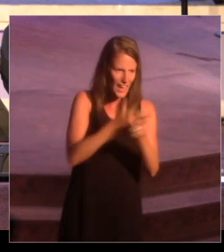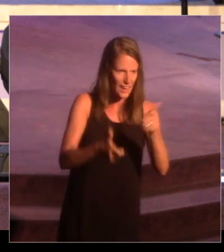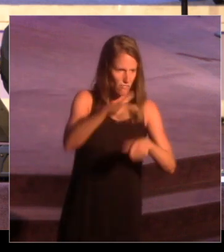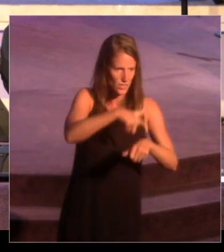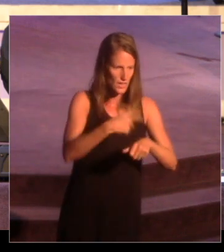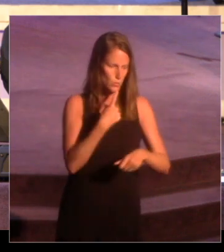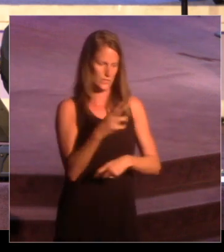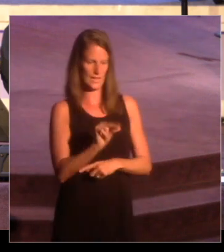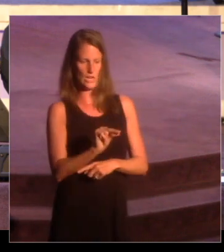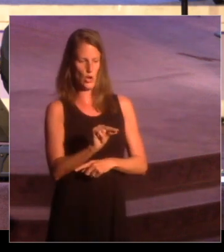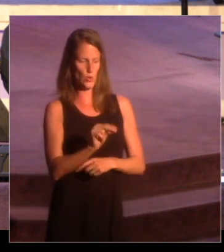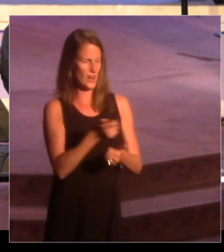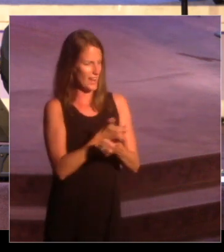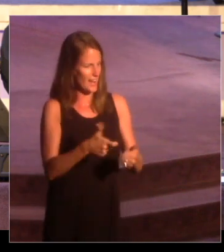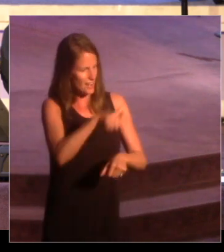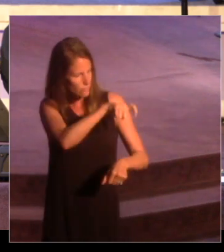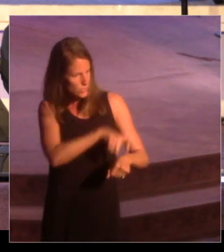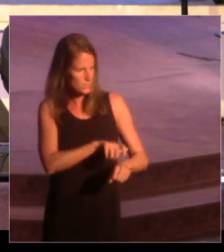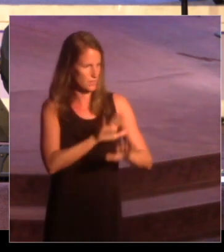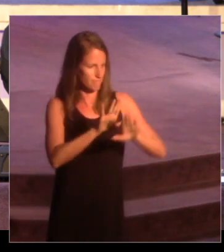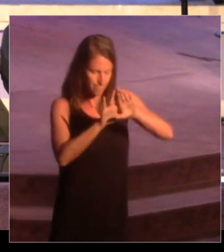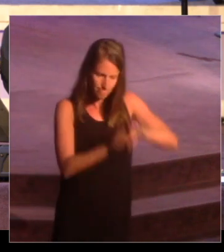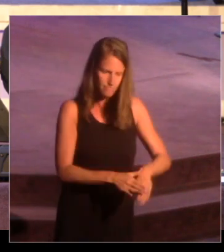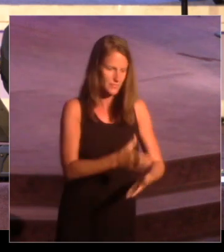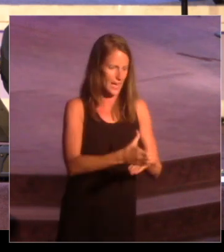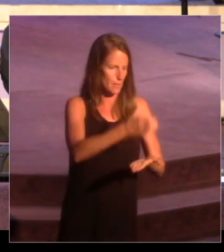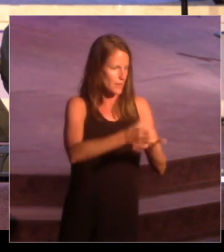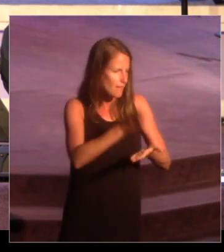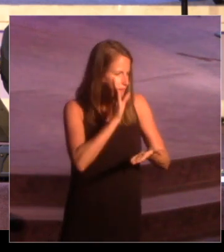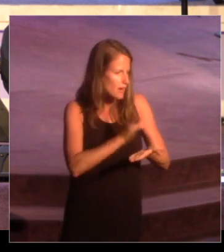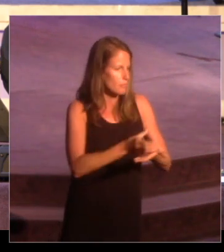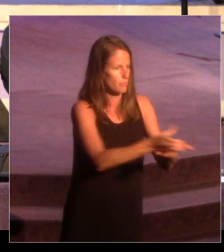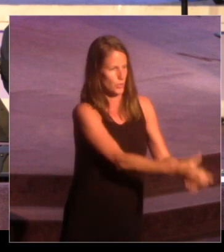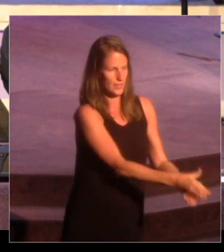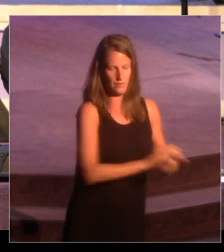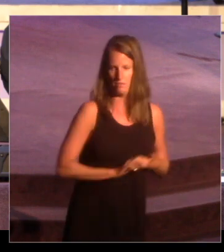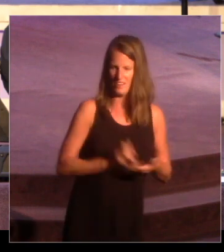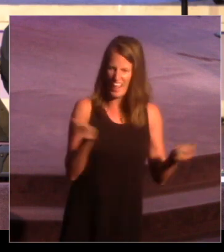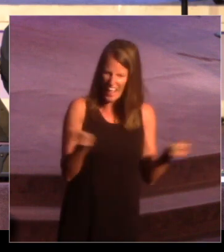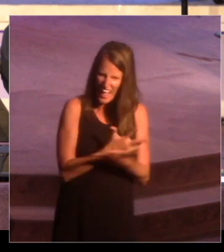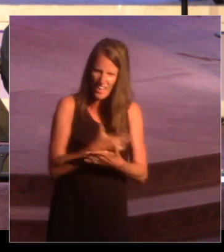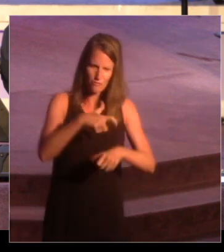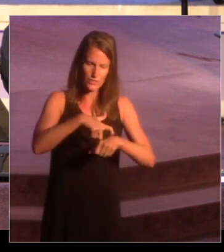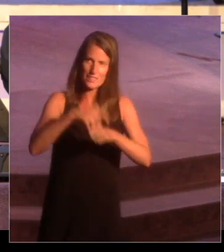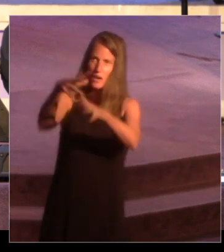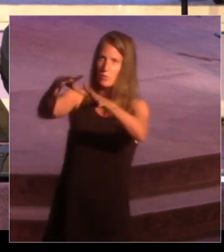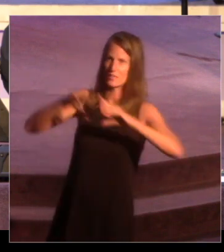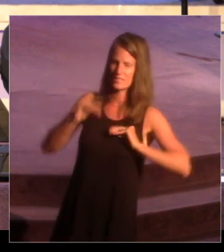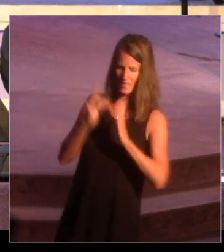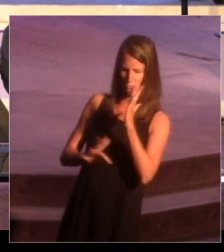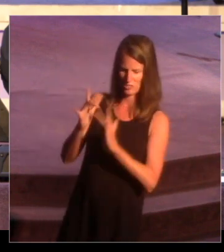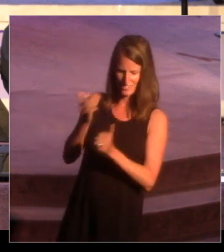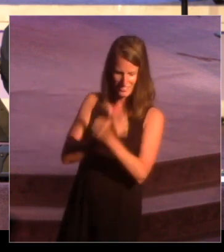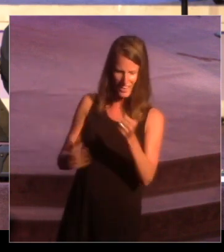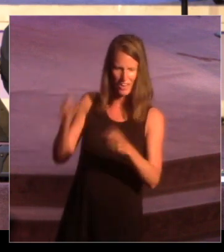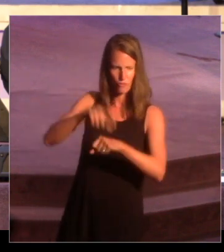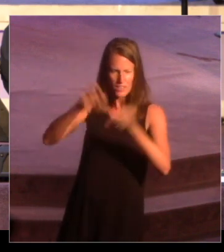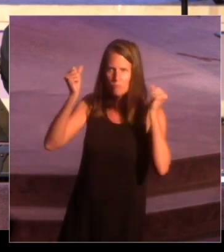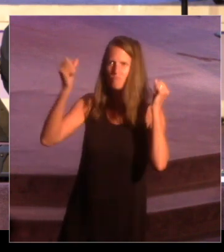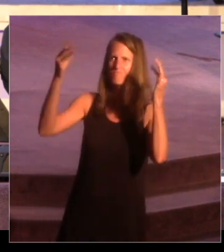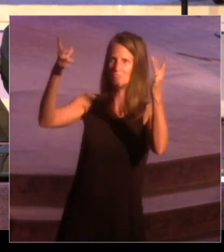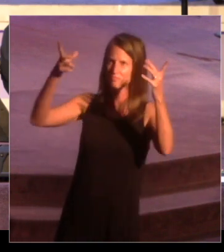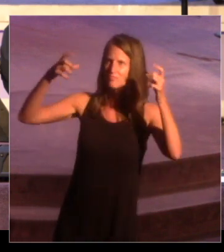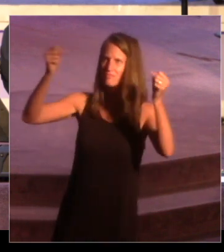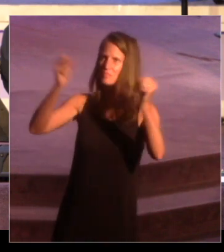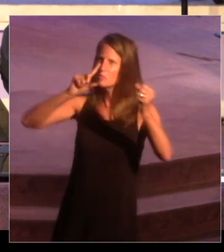say no, every time we put down the drink, every time we embrace Christ, every time we lift our voice in song,